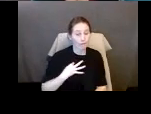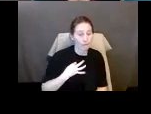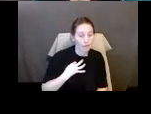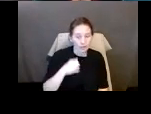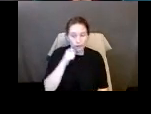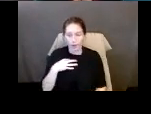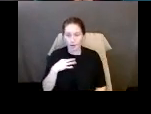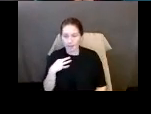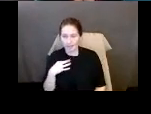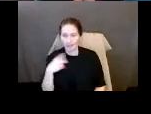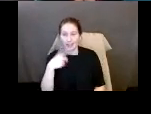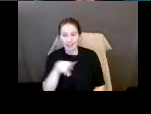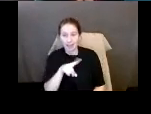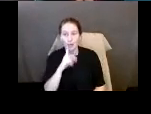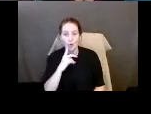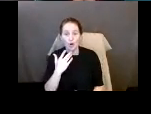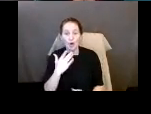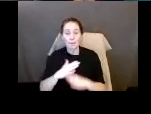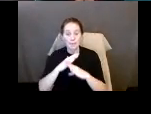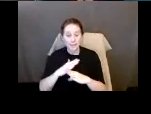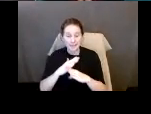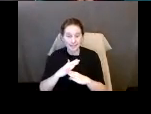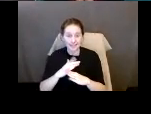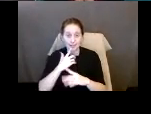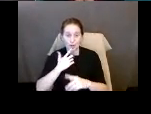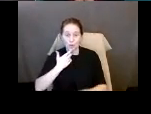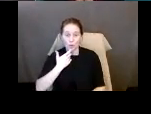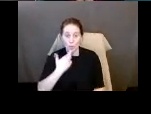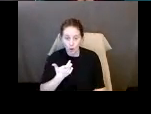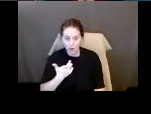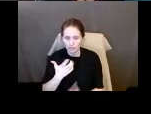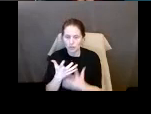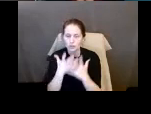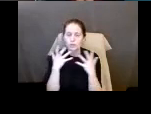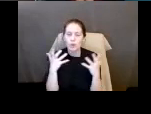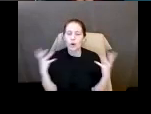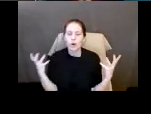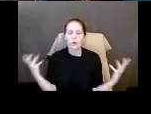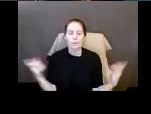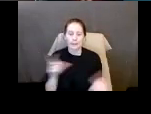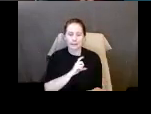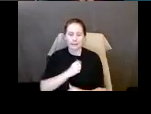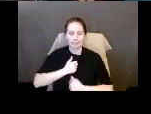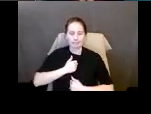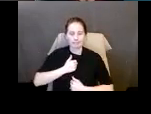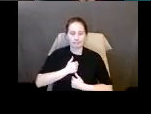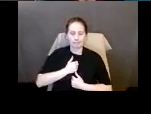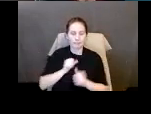involuntarily, they were protected and watched by copious numbers of guards, basically around the